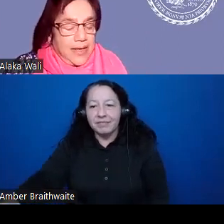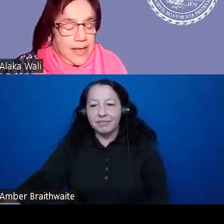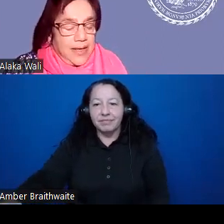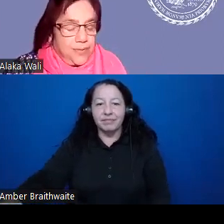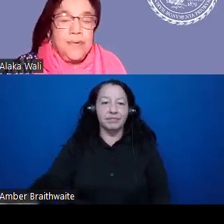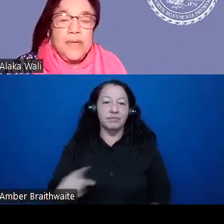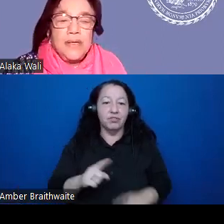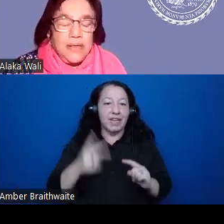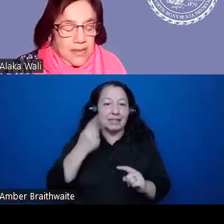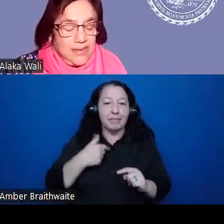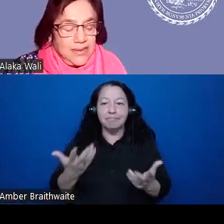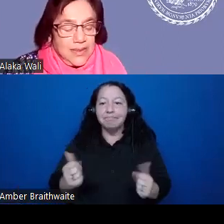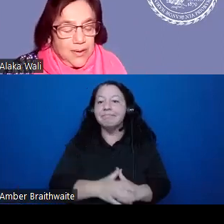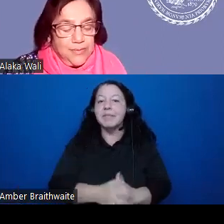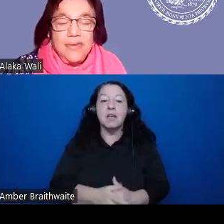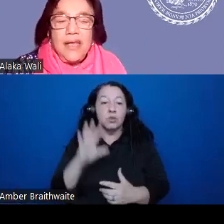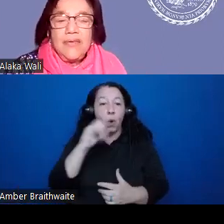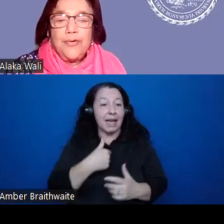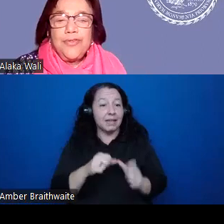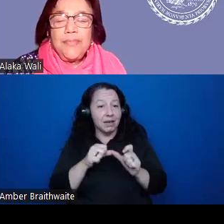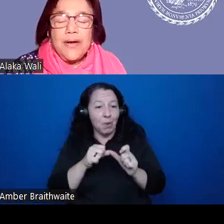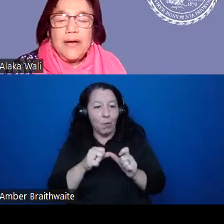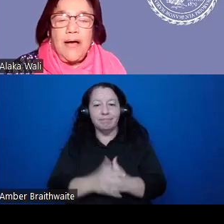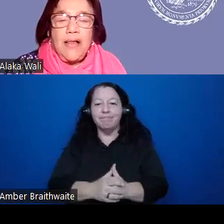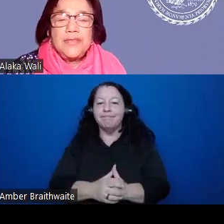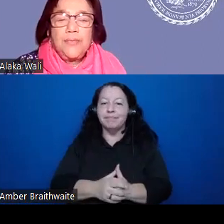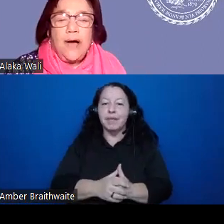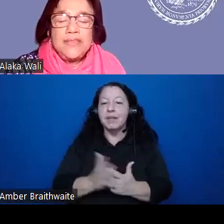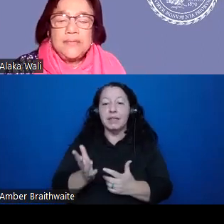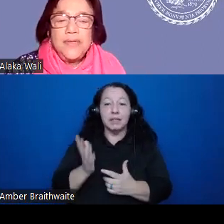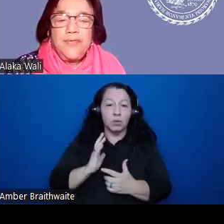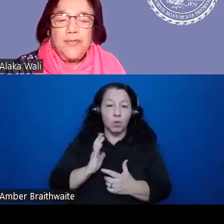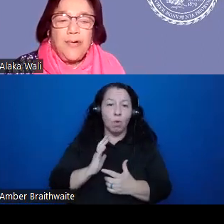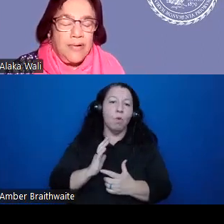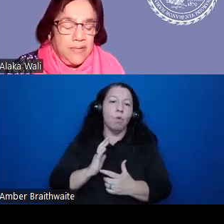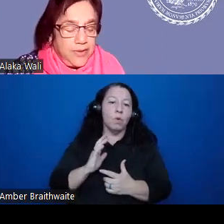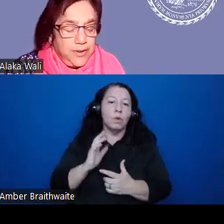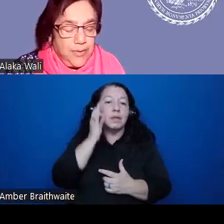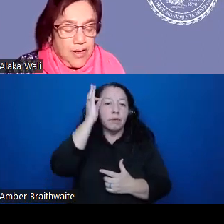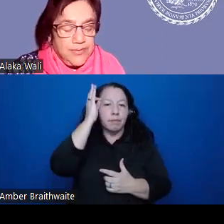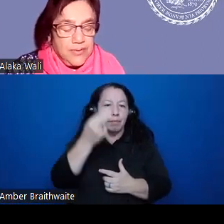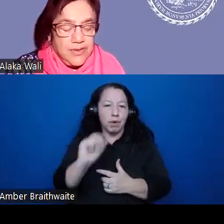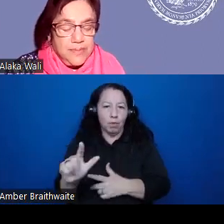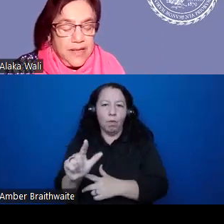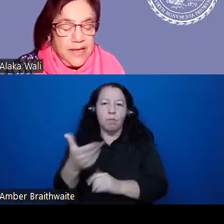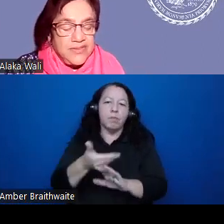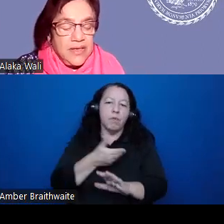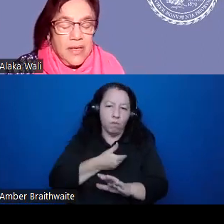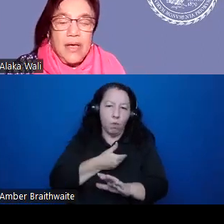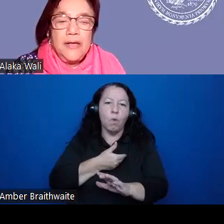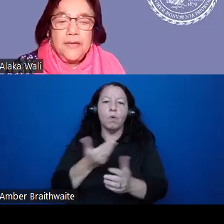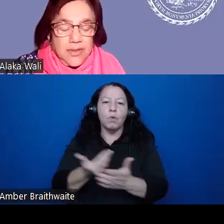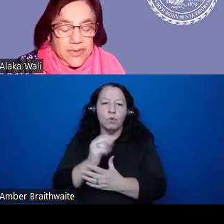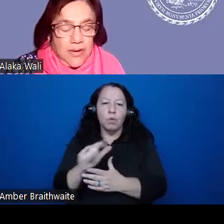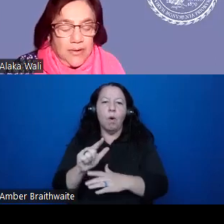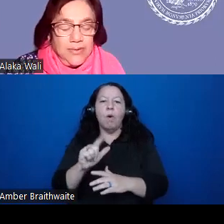Okay, so this is the old Native North American Hall as it was before the new hall took its place.